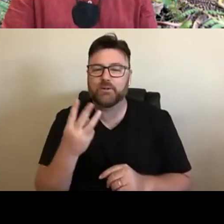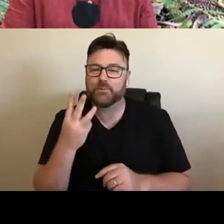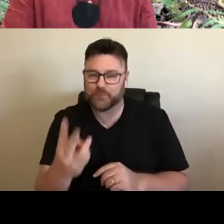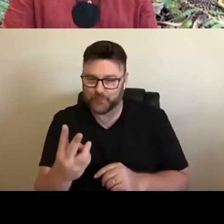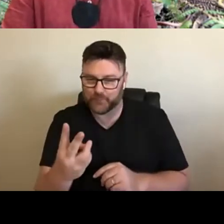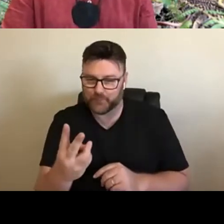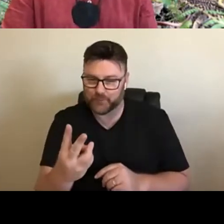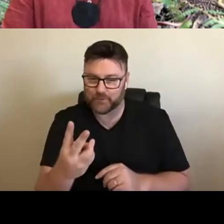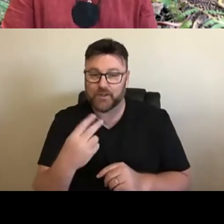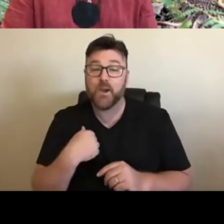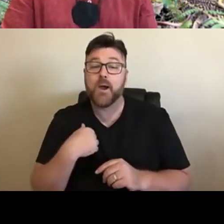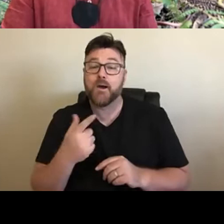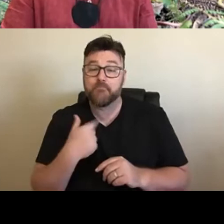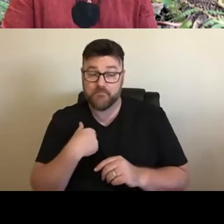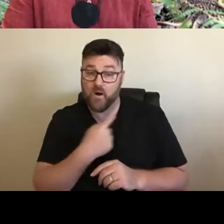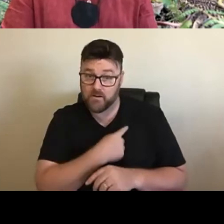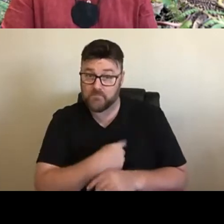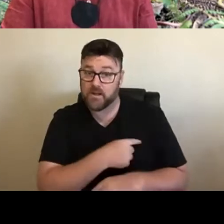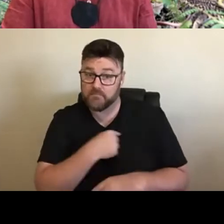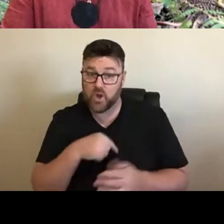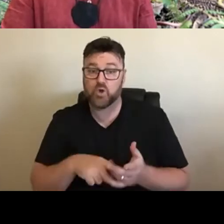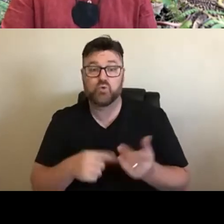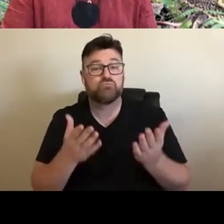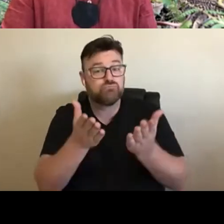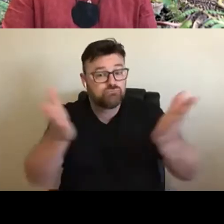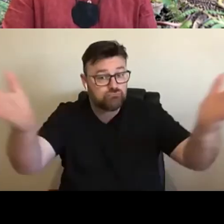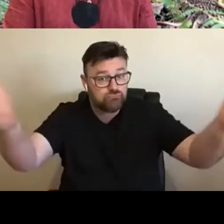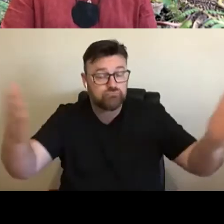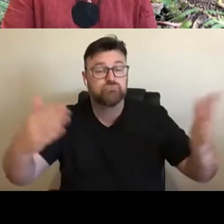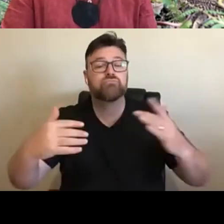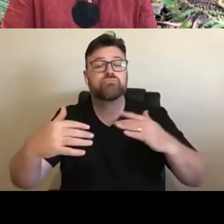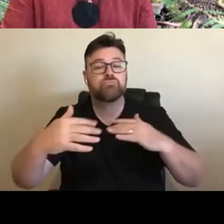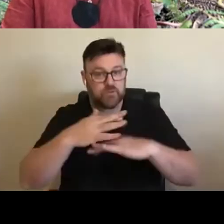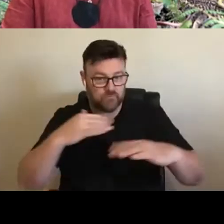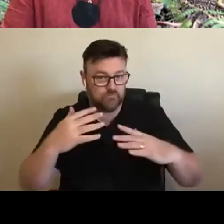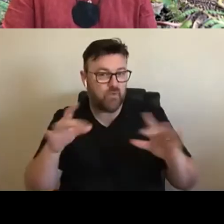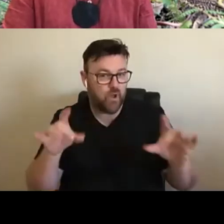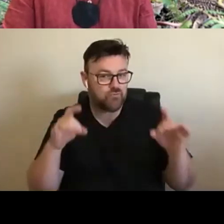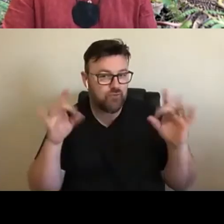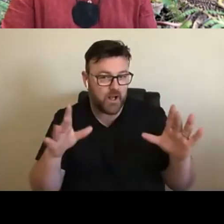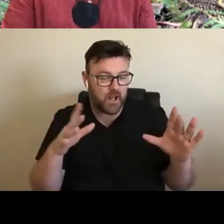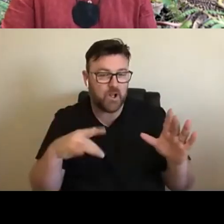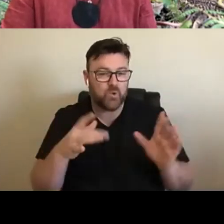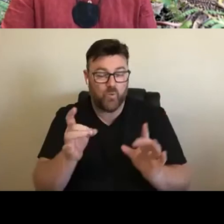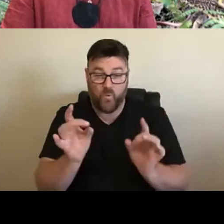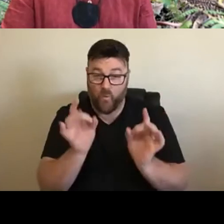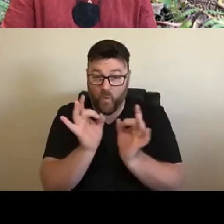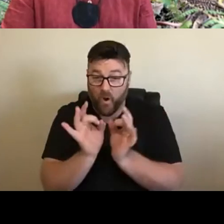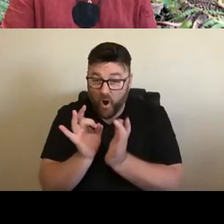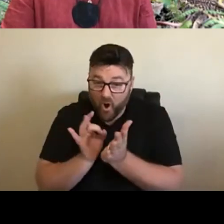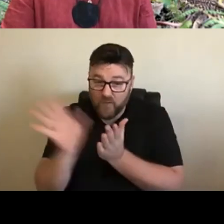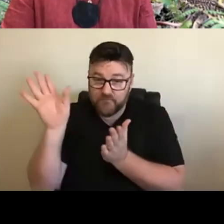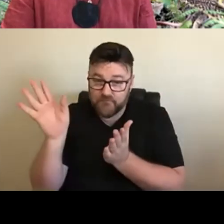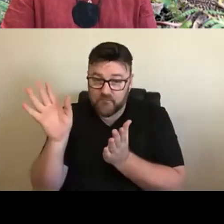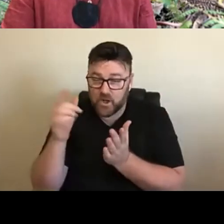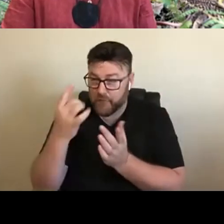the wider society of Australia to debunk, demystify the idea that we didn't exist here and